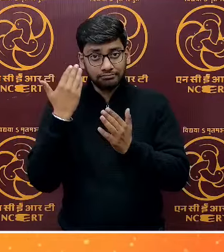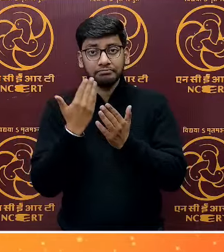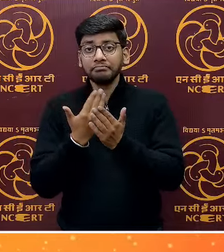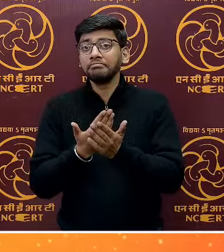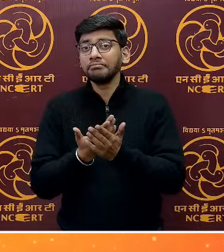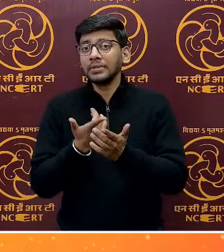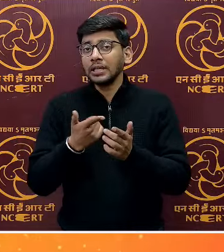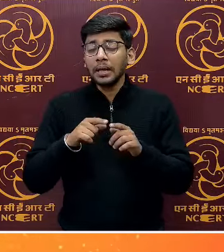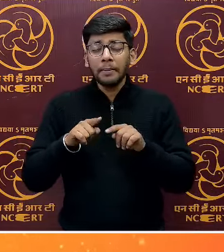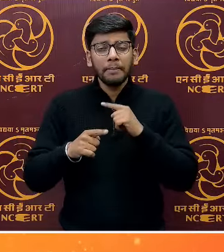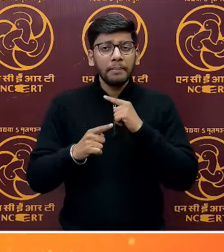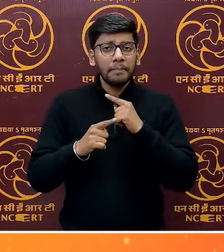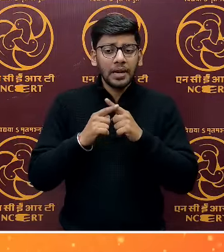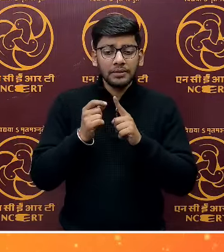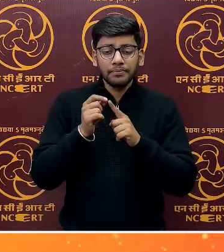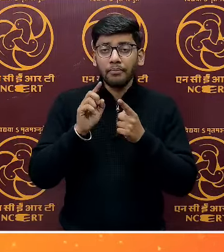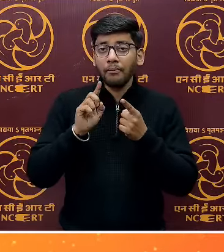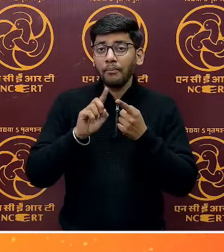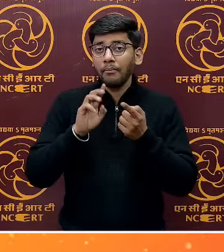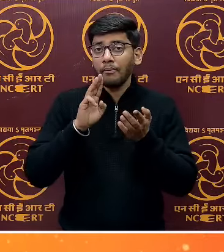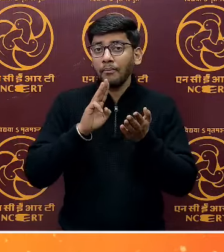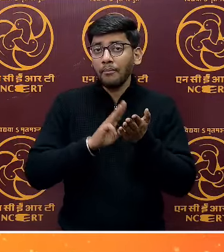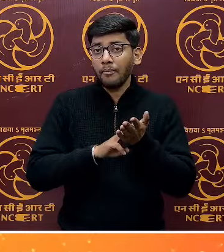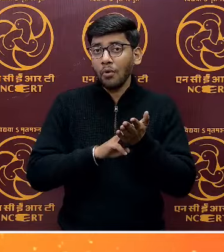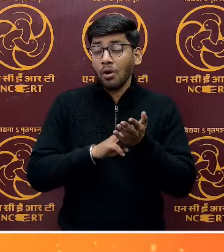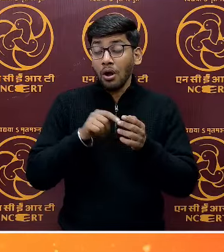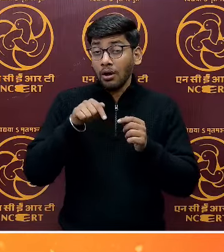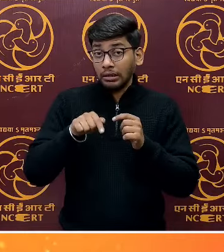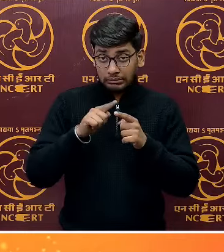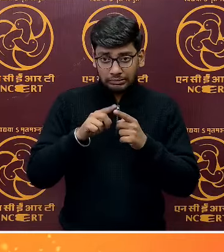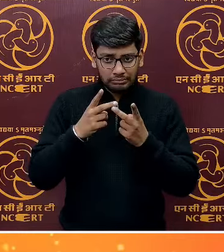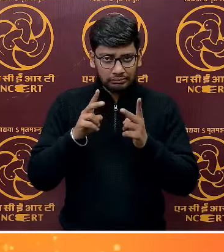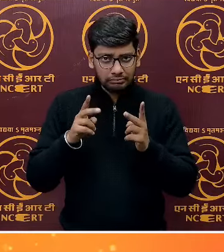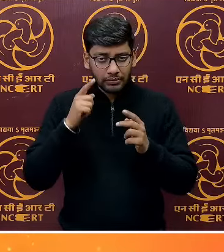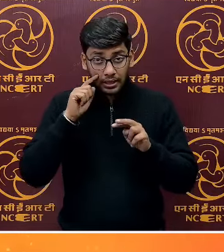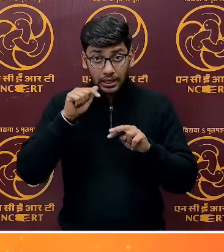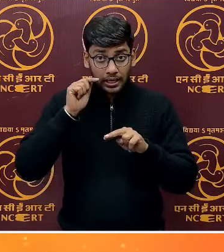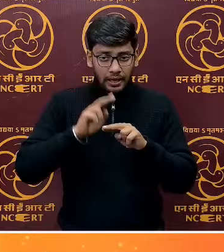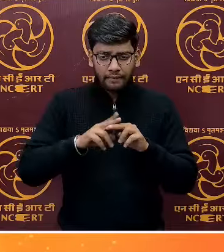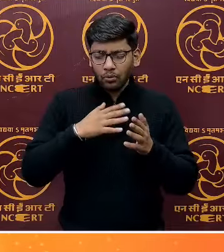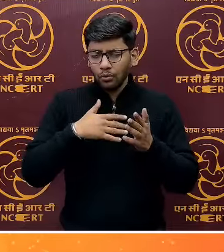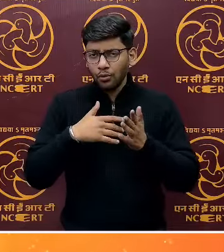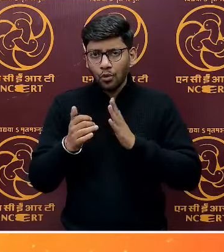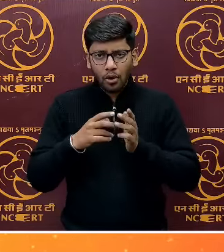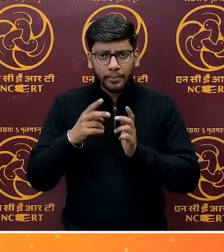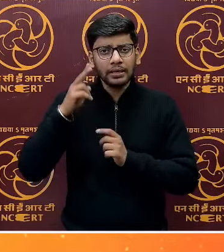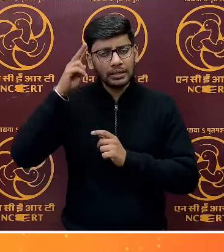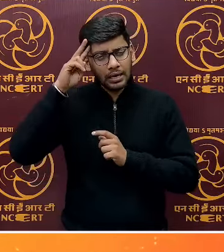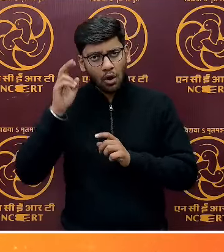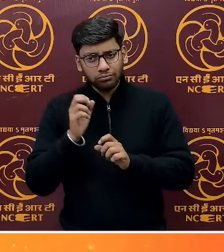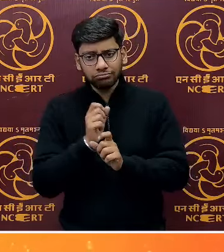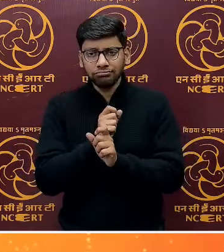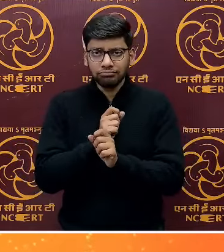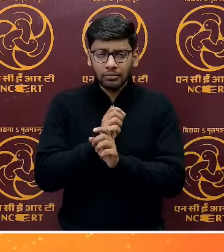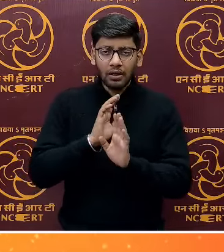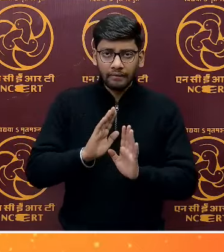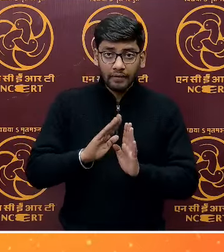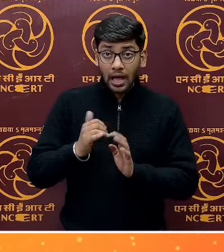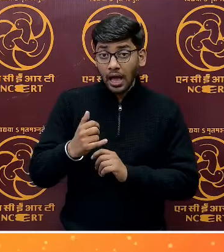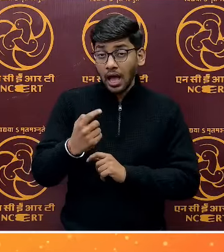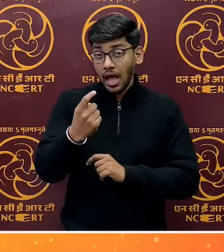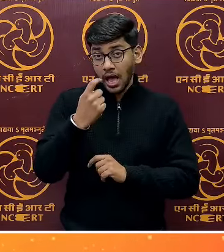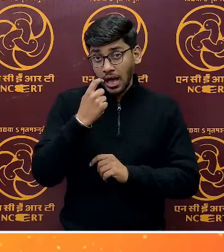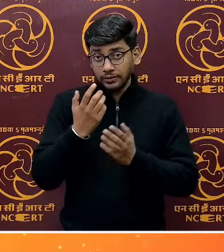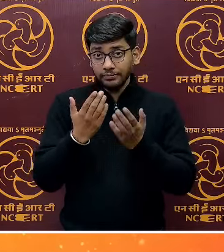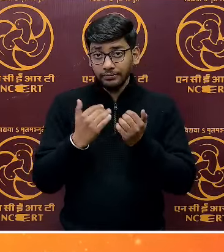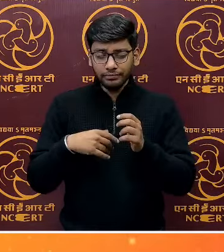figure out in the poem? Let's see the difference there. And if you have any curiosity in your mind, there's any question that you would like to ask, please